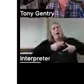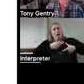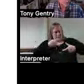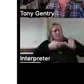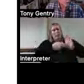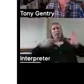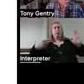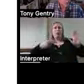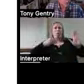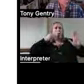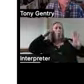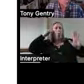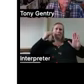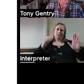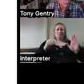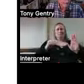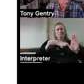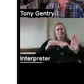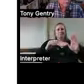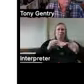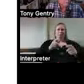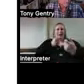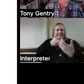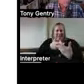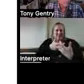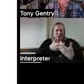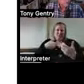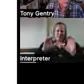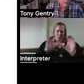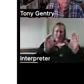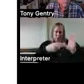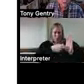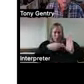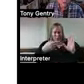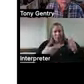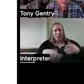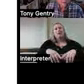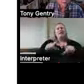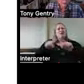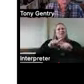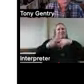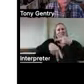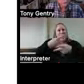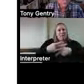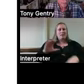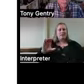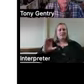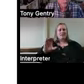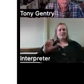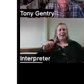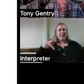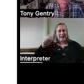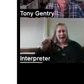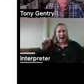place specialist certification certification called CAPS. There's a certified environmental access consultant certification